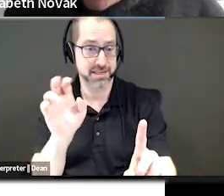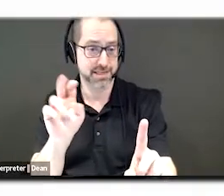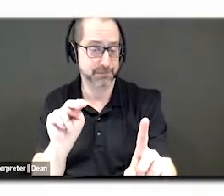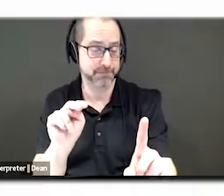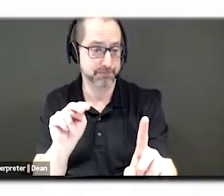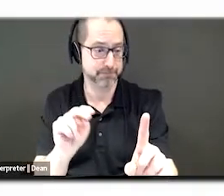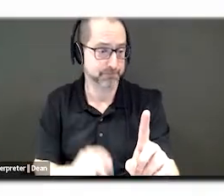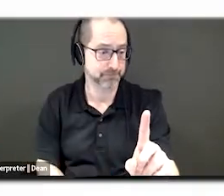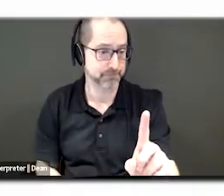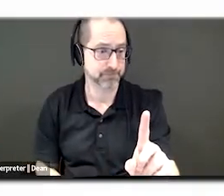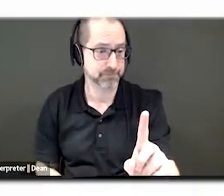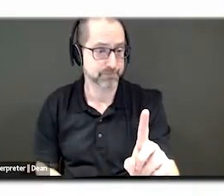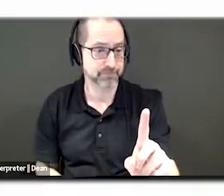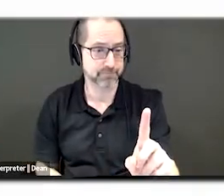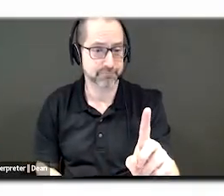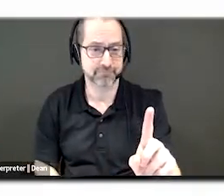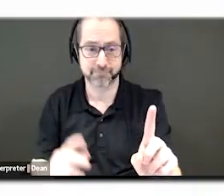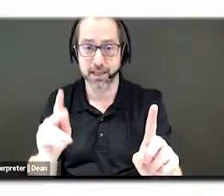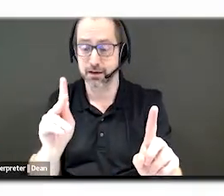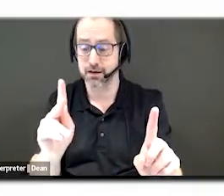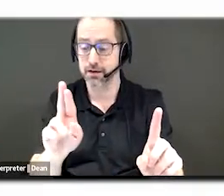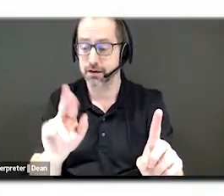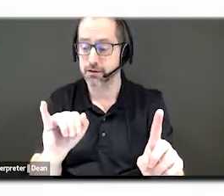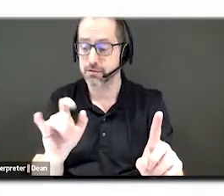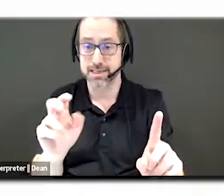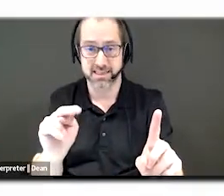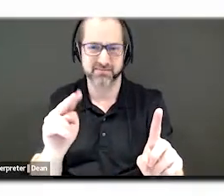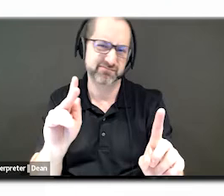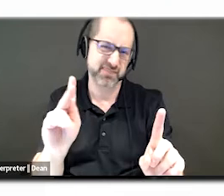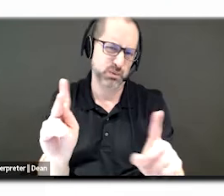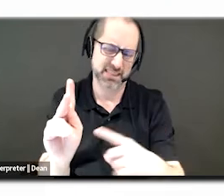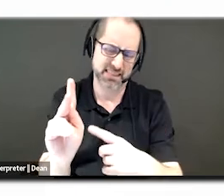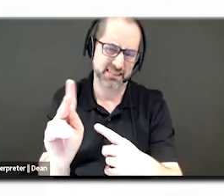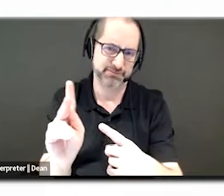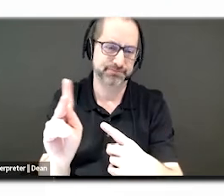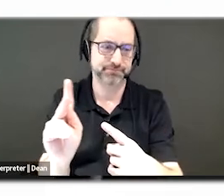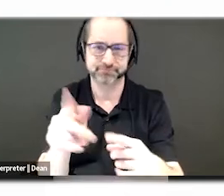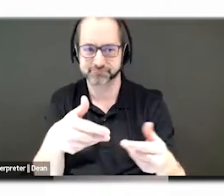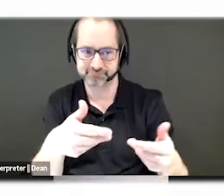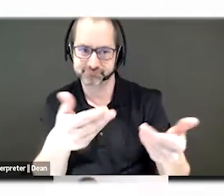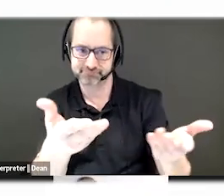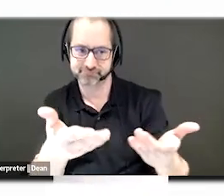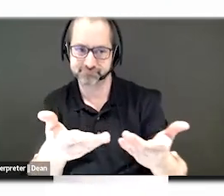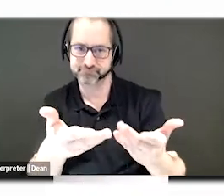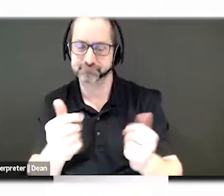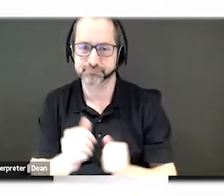And I'm going to let Kristen go ahead and share her screen so she can start presenting.